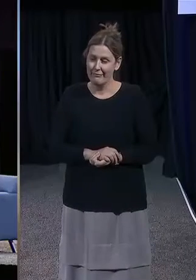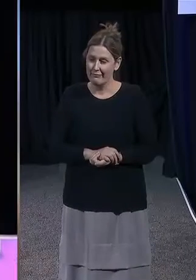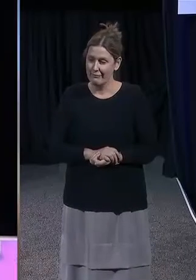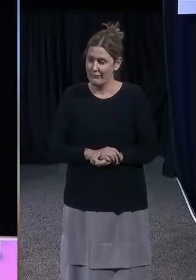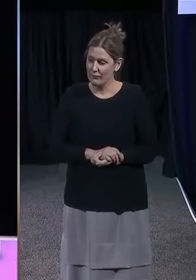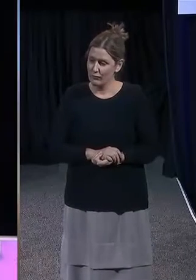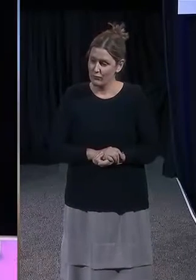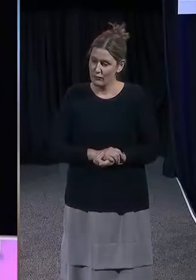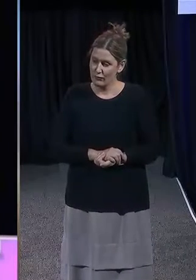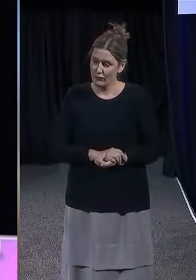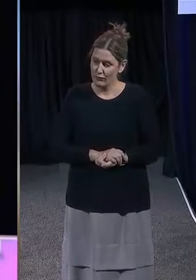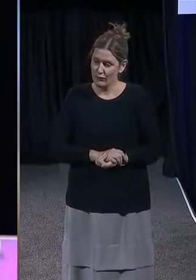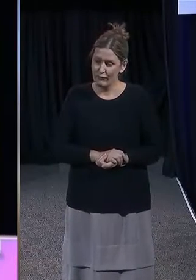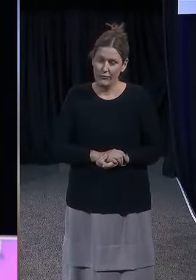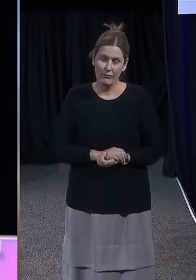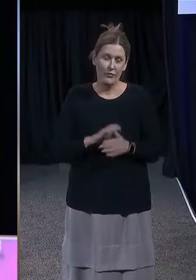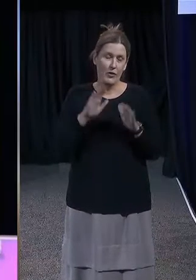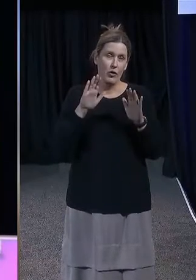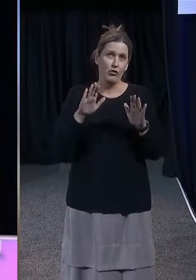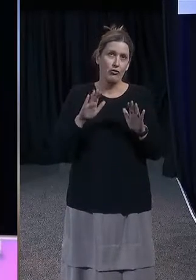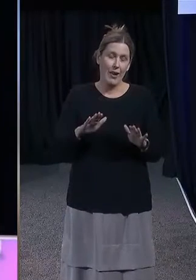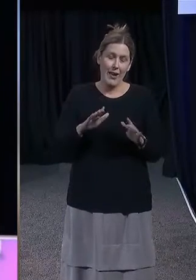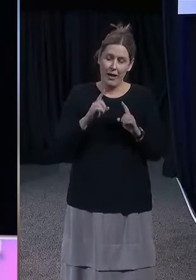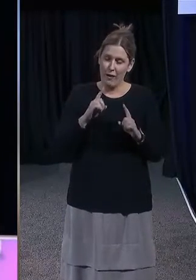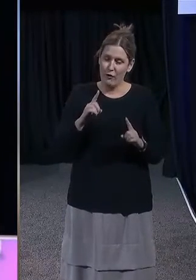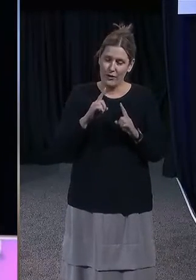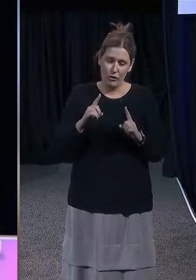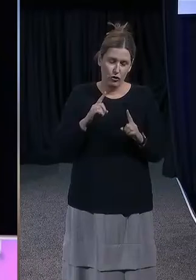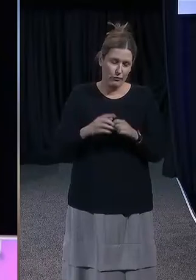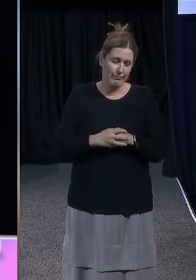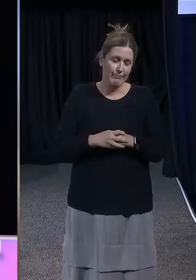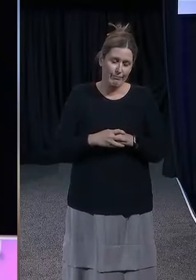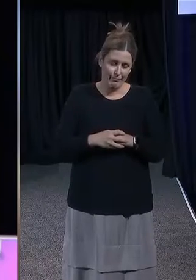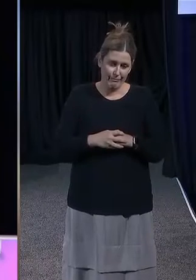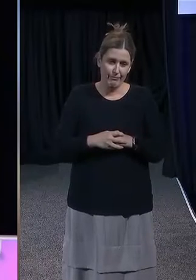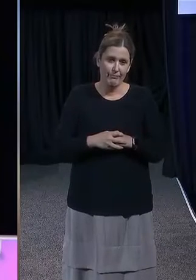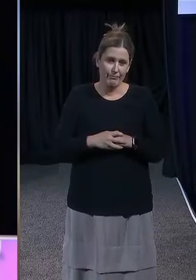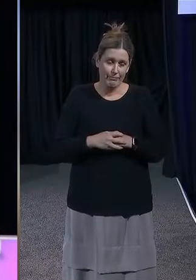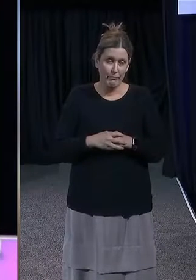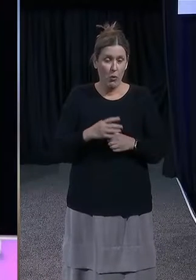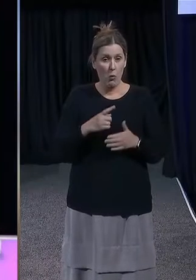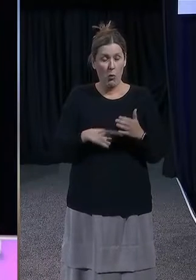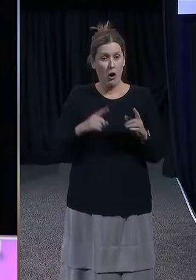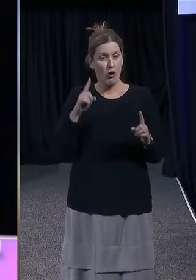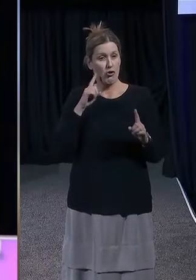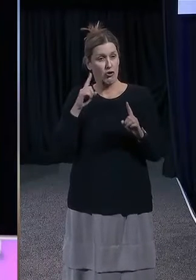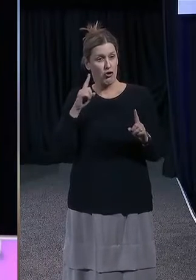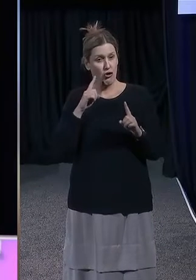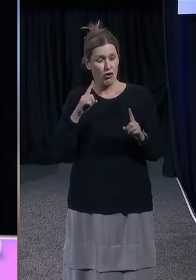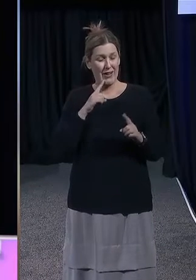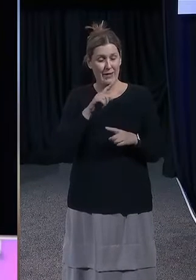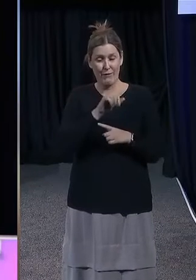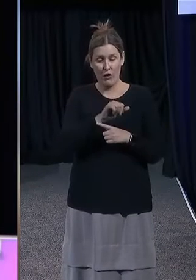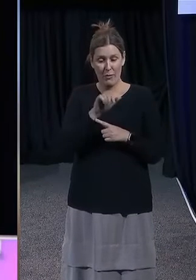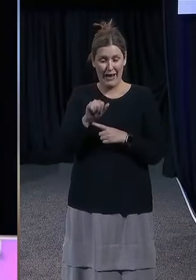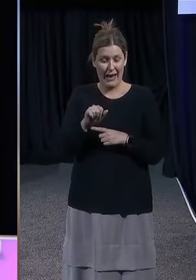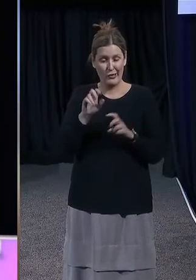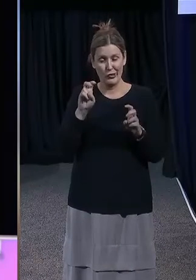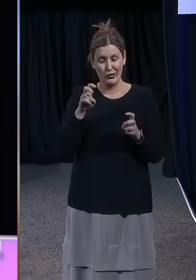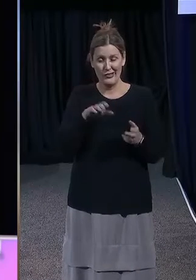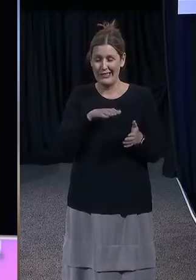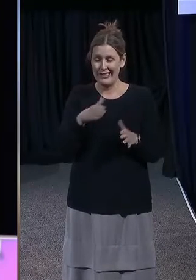Dr. Reed and panel, what an amazing, amazing conversation. I think what I heard was affirmative action is not